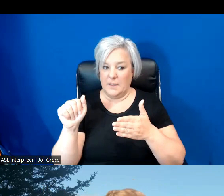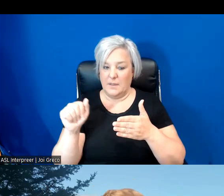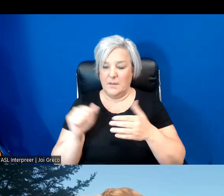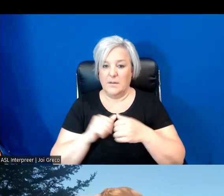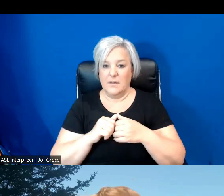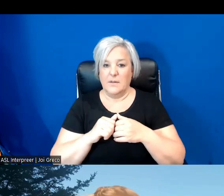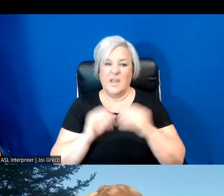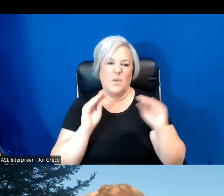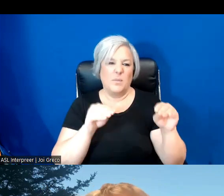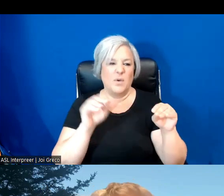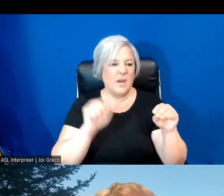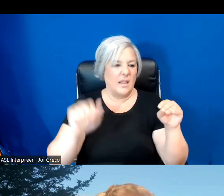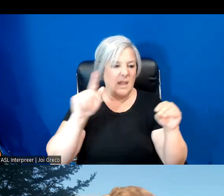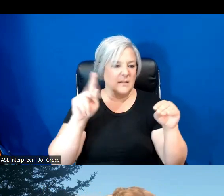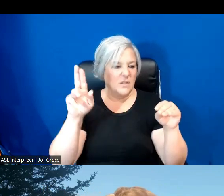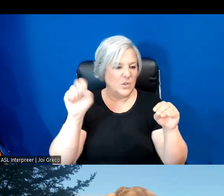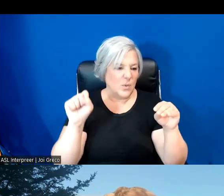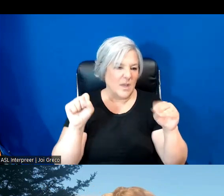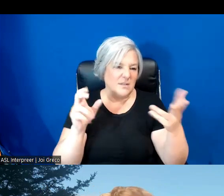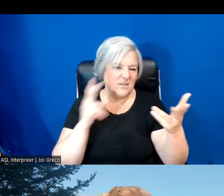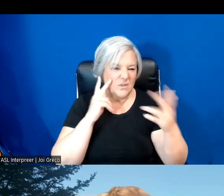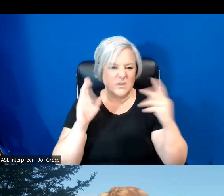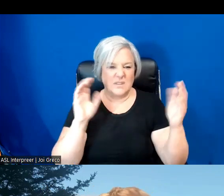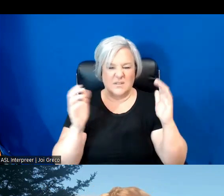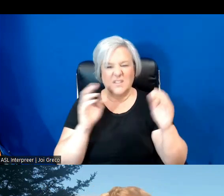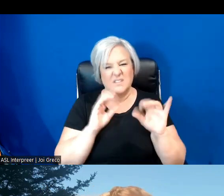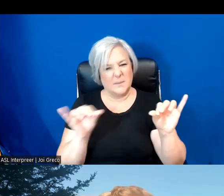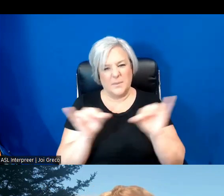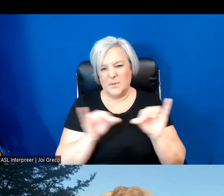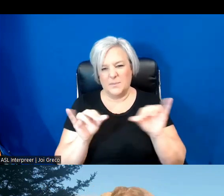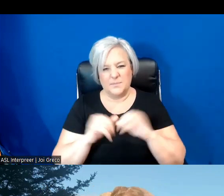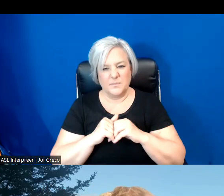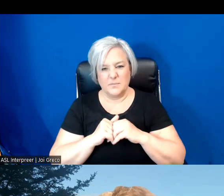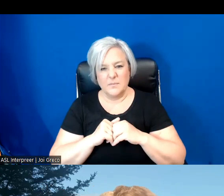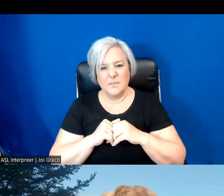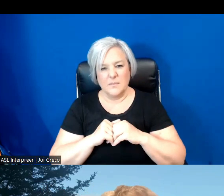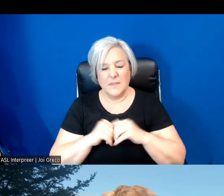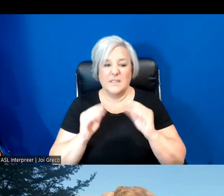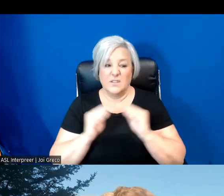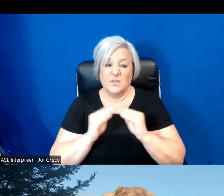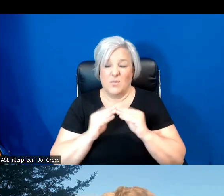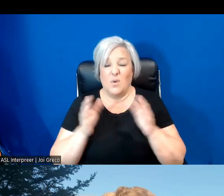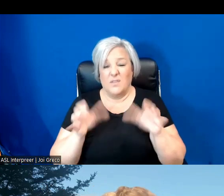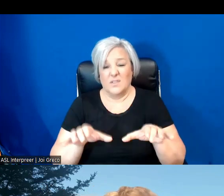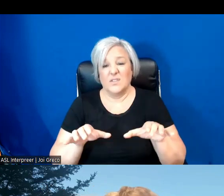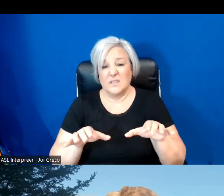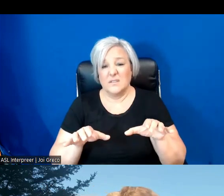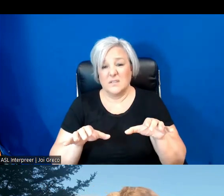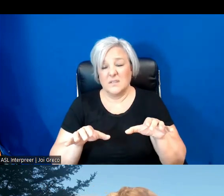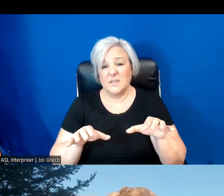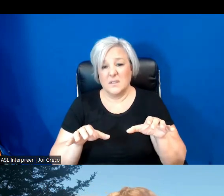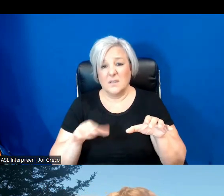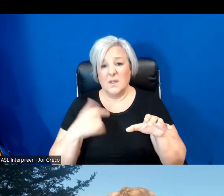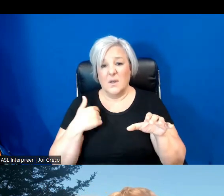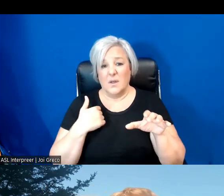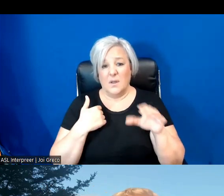put Alaska and the US to show that they're very similar. It's just more likely that we're going